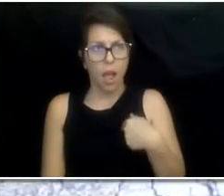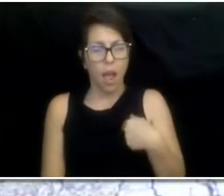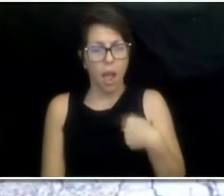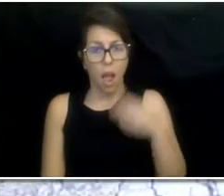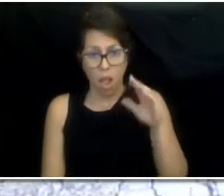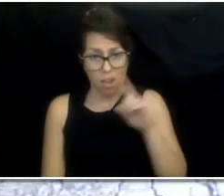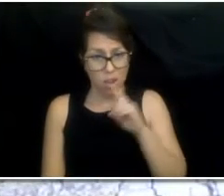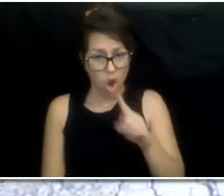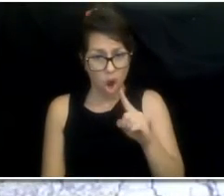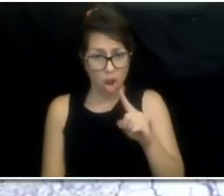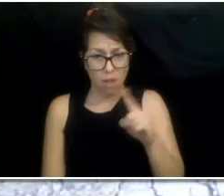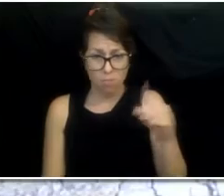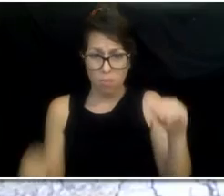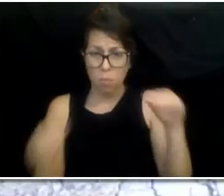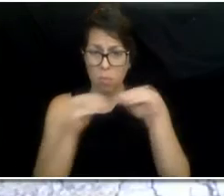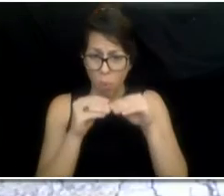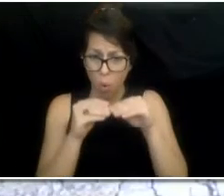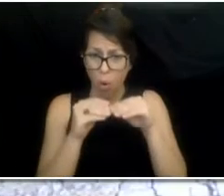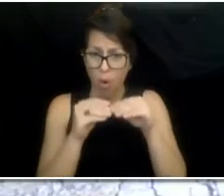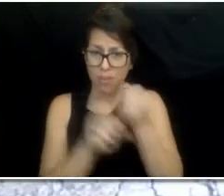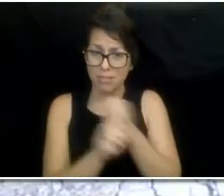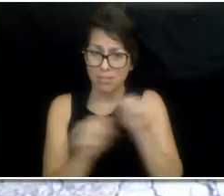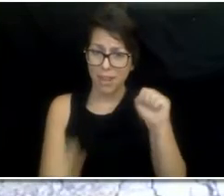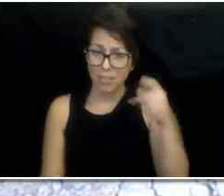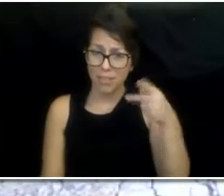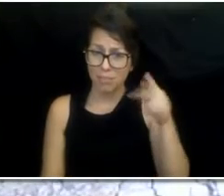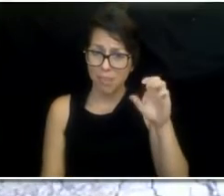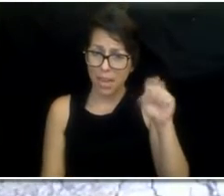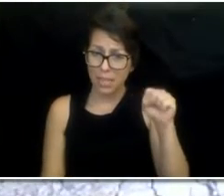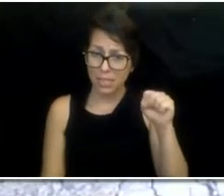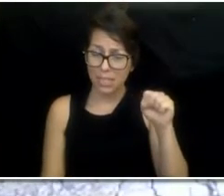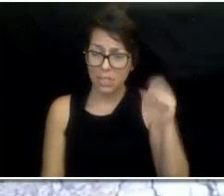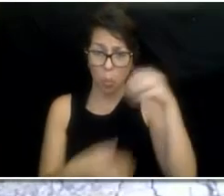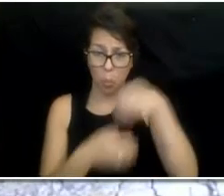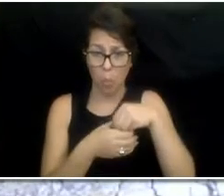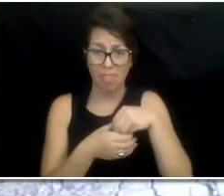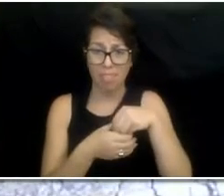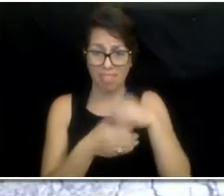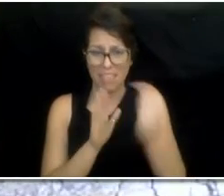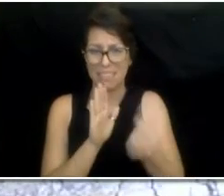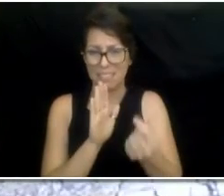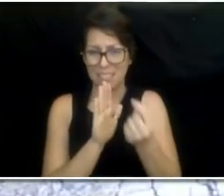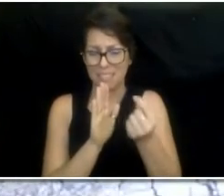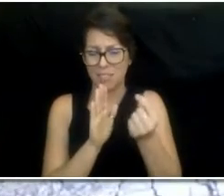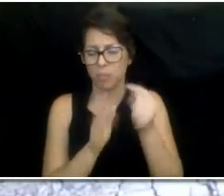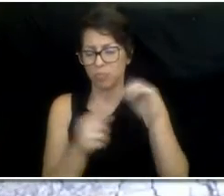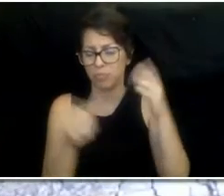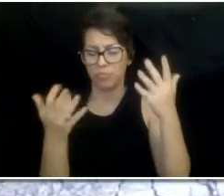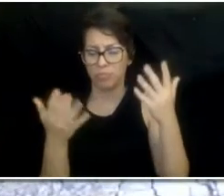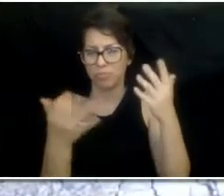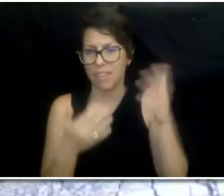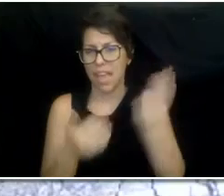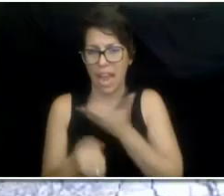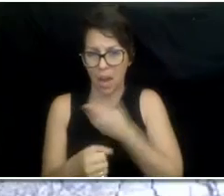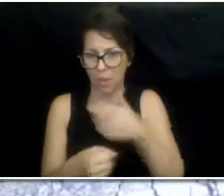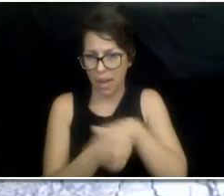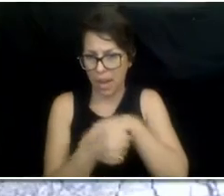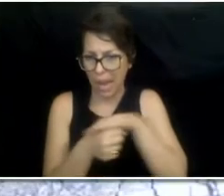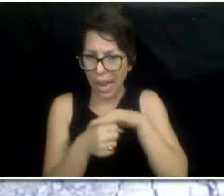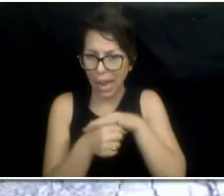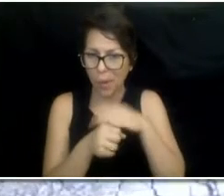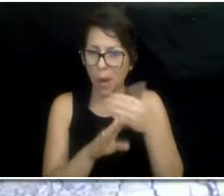say that uh domestic violence shelters are open services are available but I'd also like to uh defer to